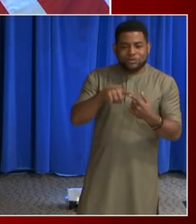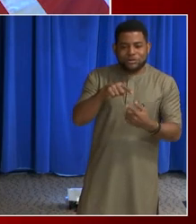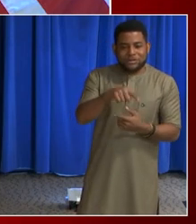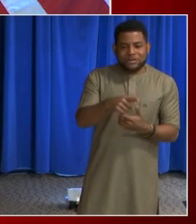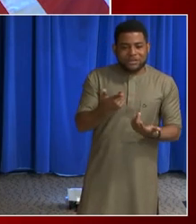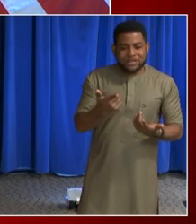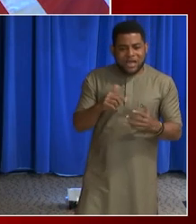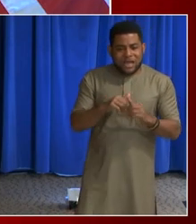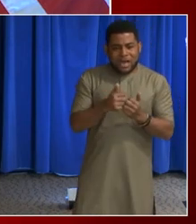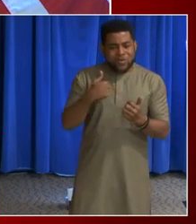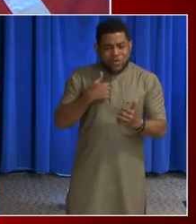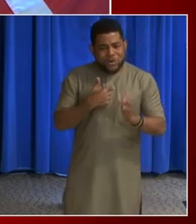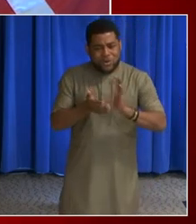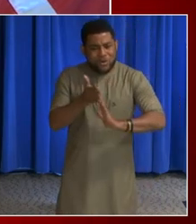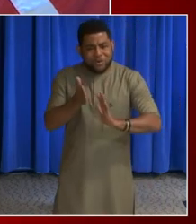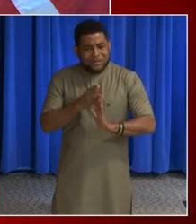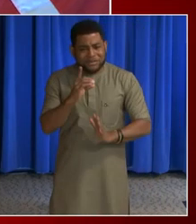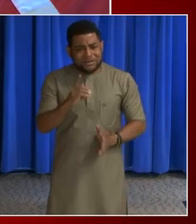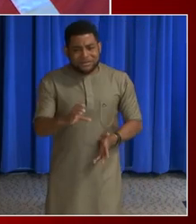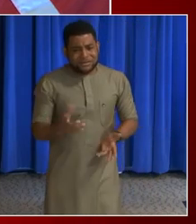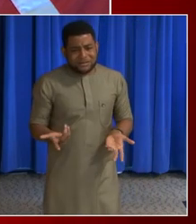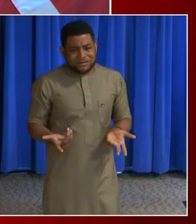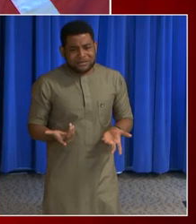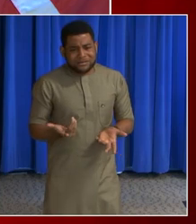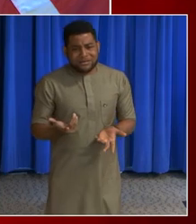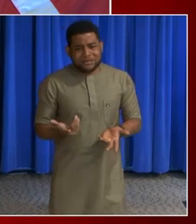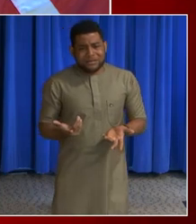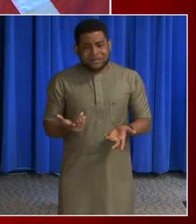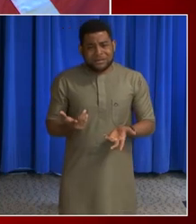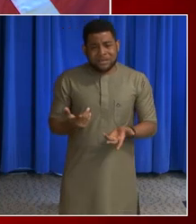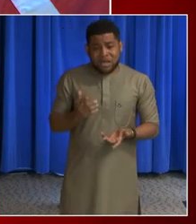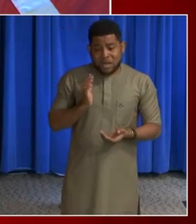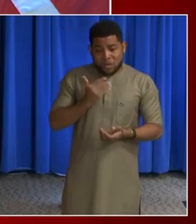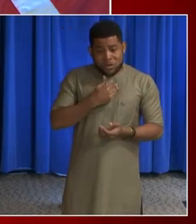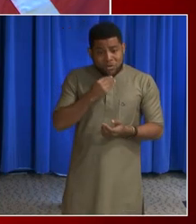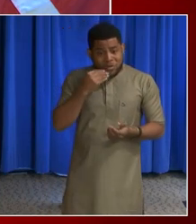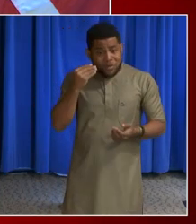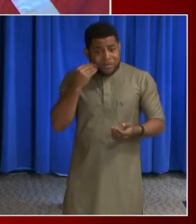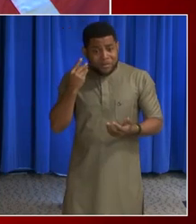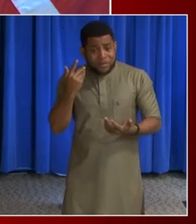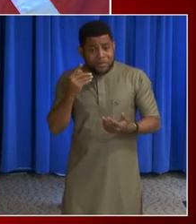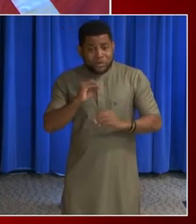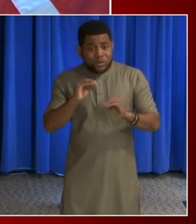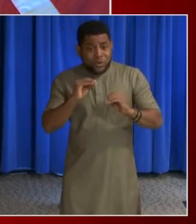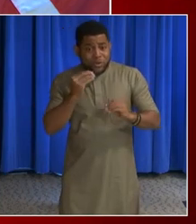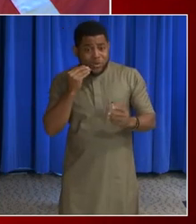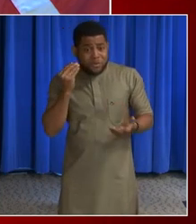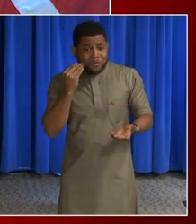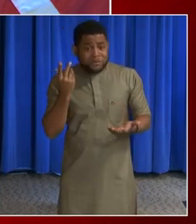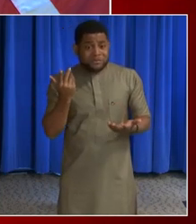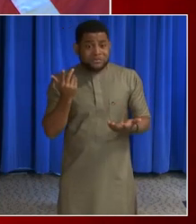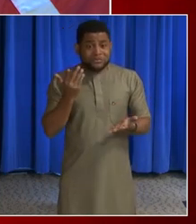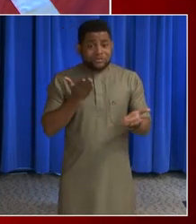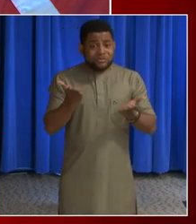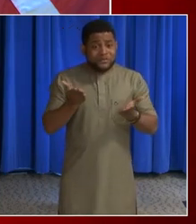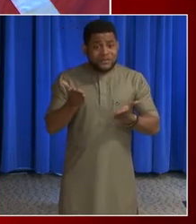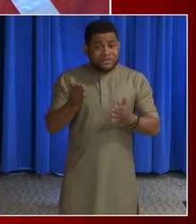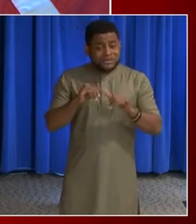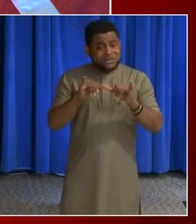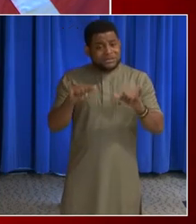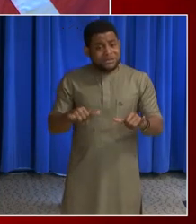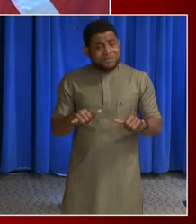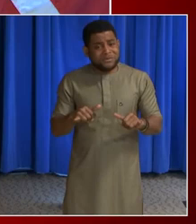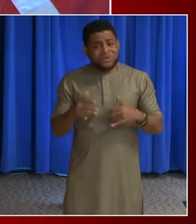I operate the district's homeless services system. And I have done, regardless of